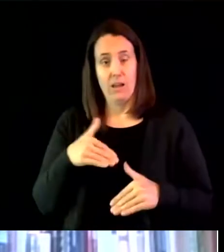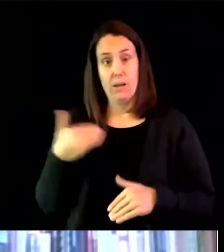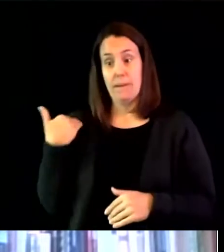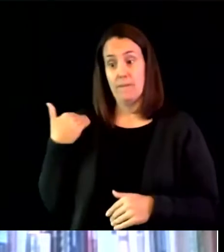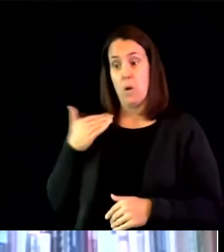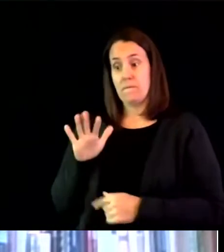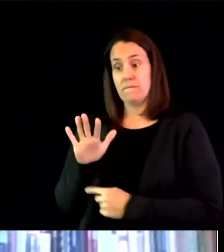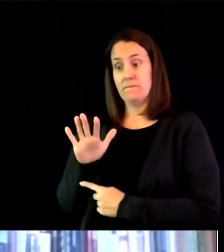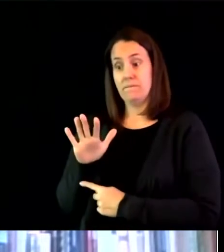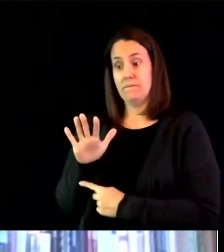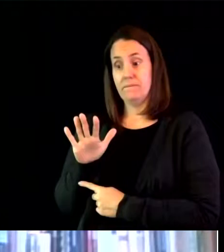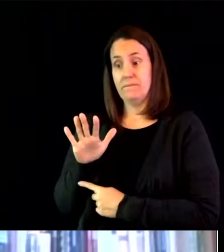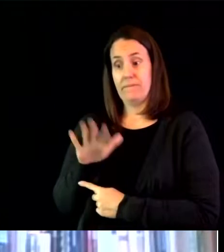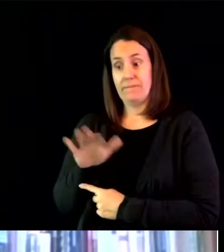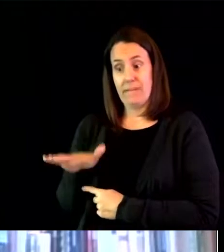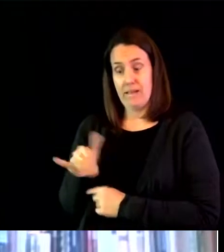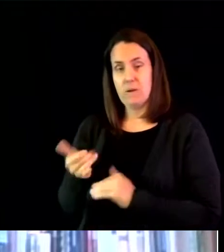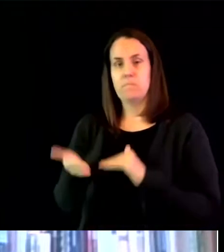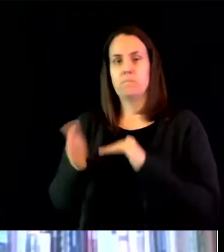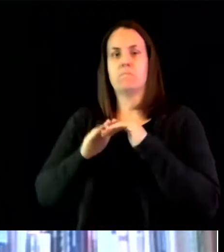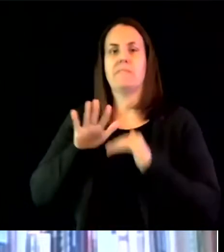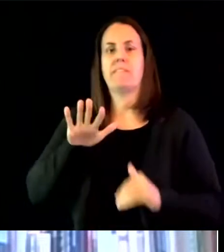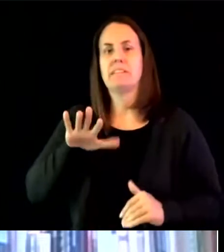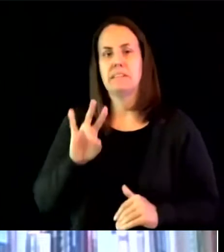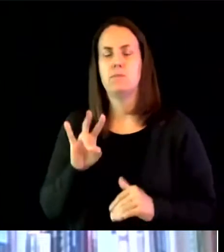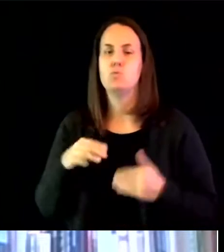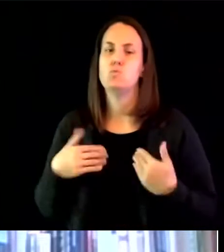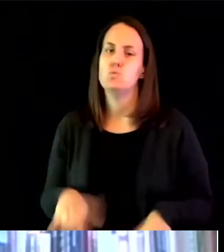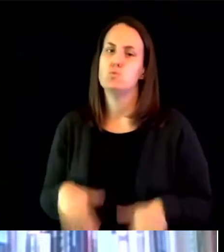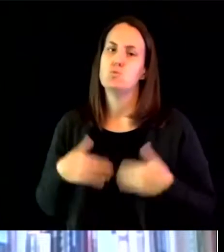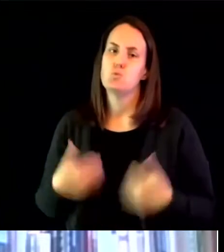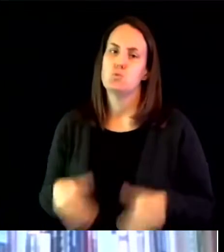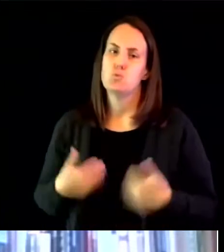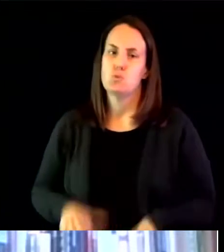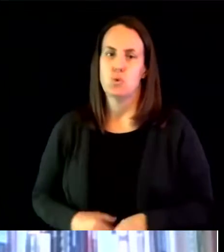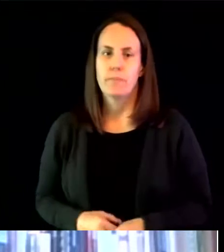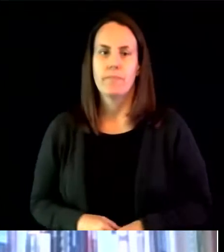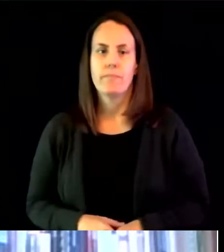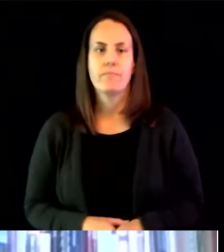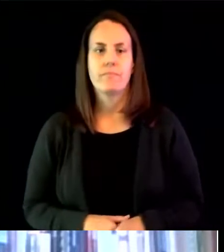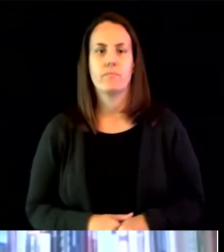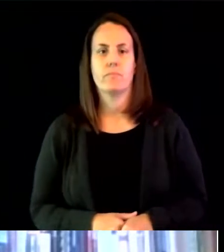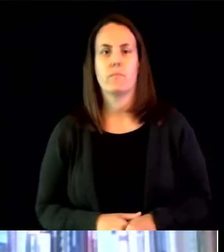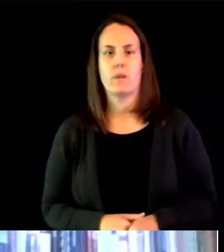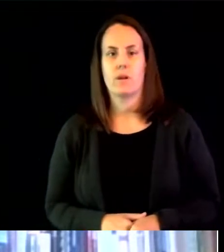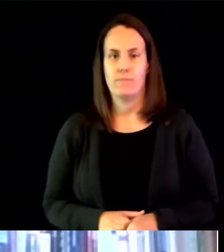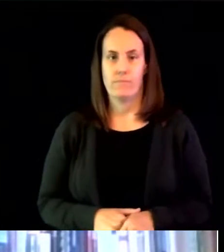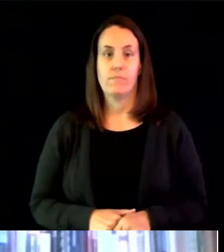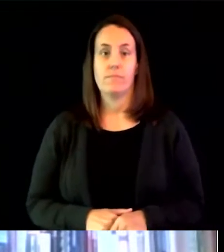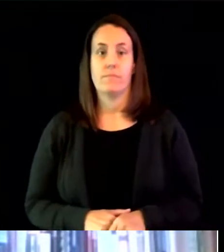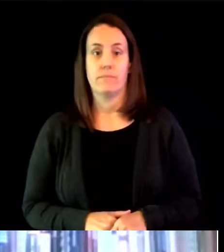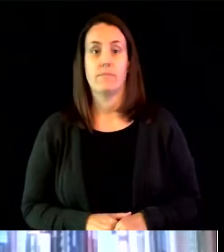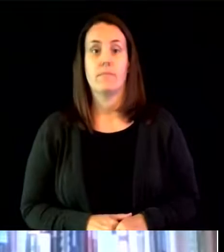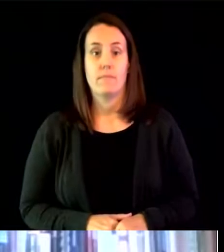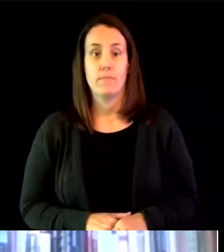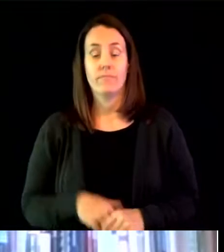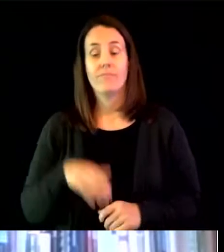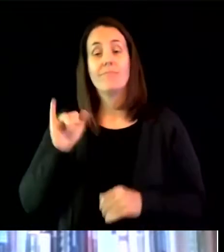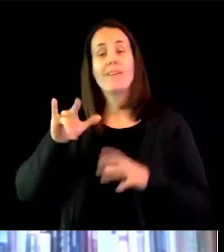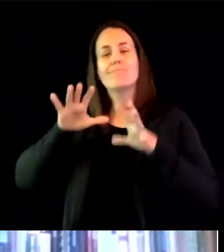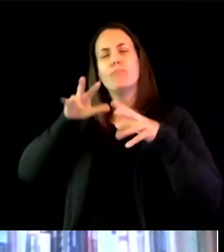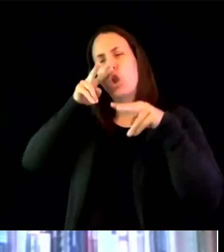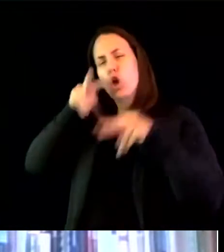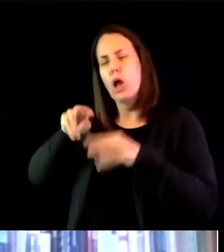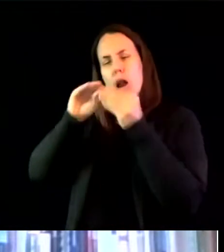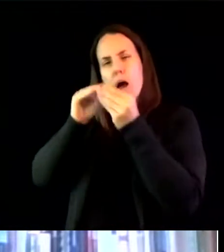than 350 cases for every 100,000 residents that have been identified over the last 2